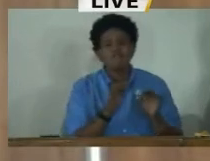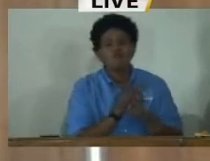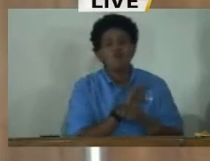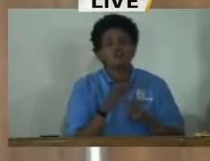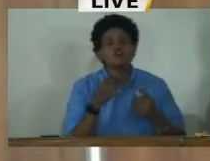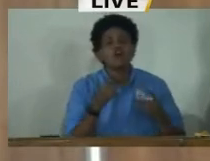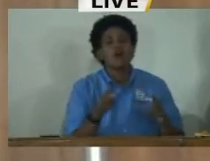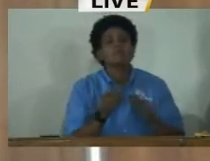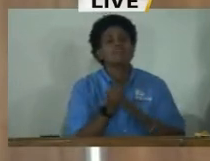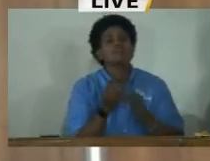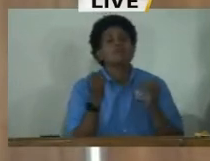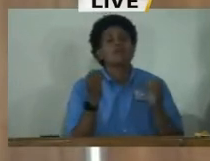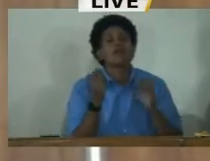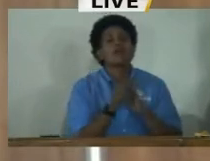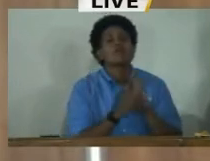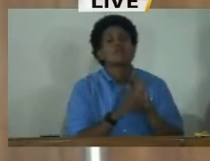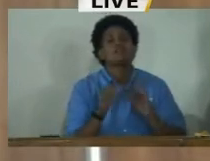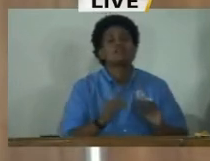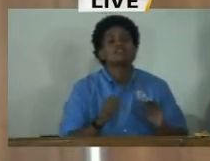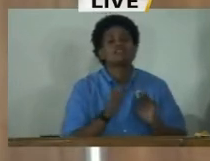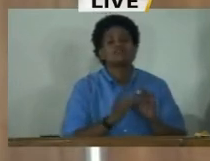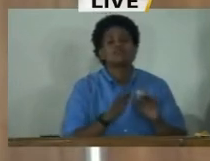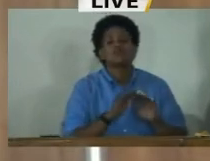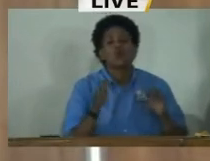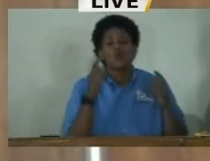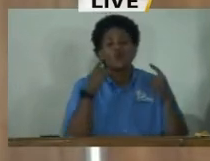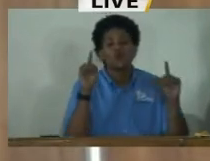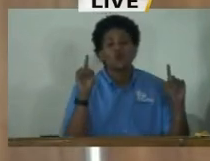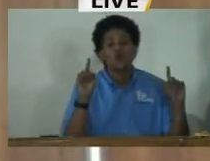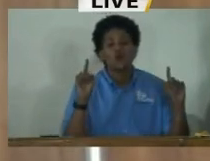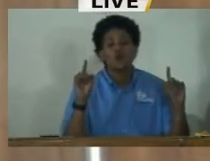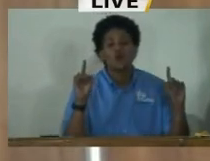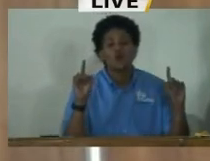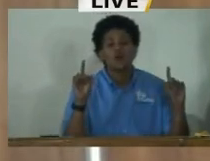to a number of policies that simply don't work.